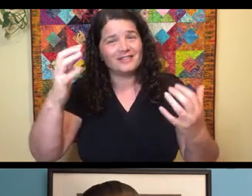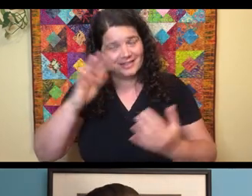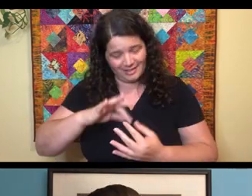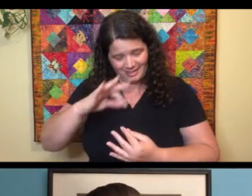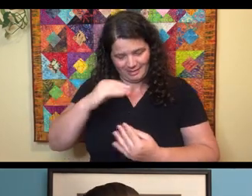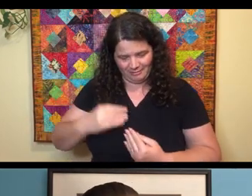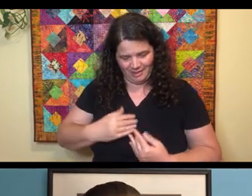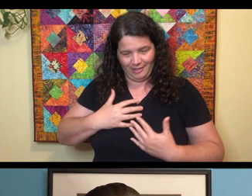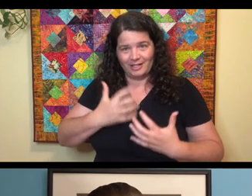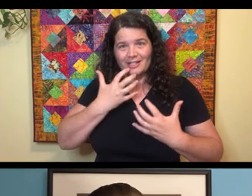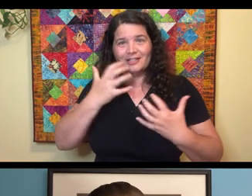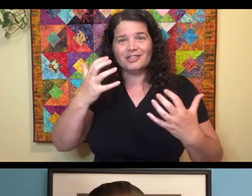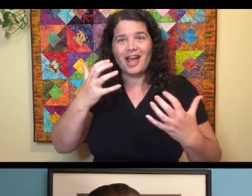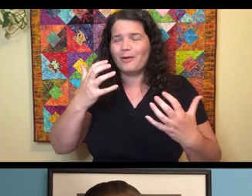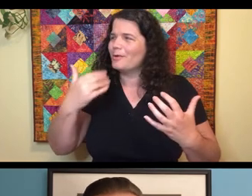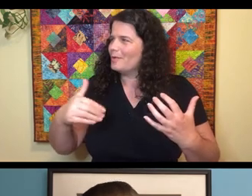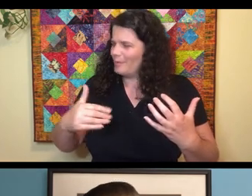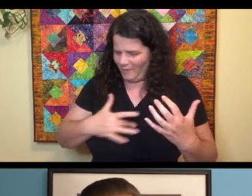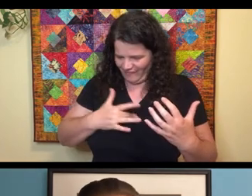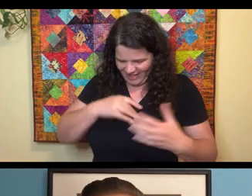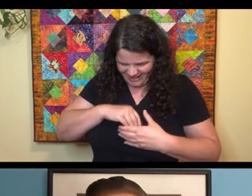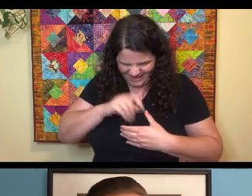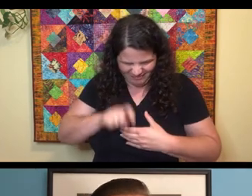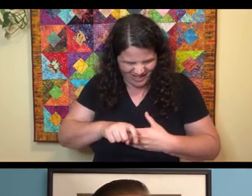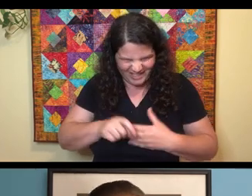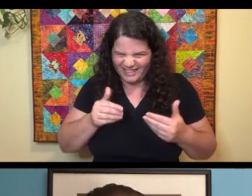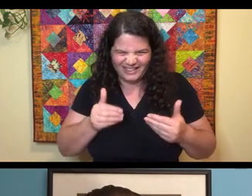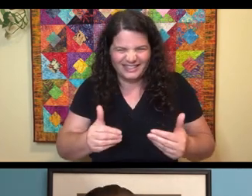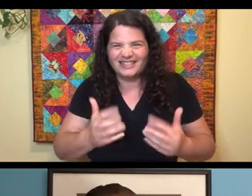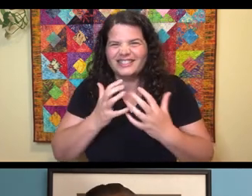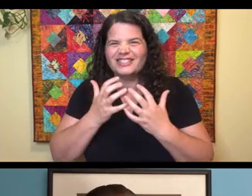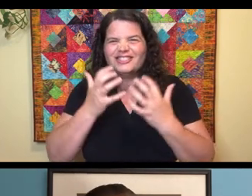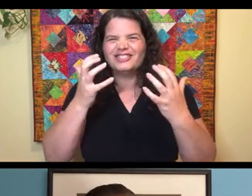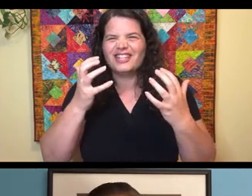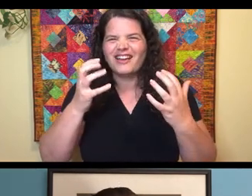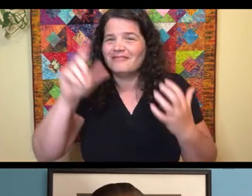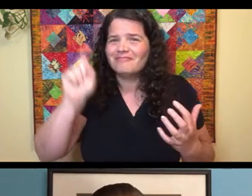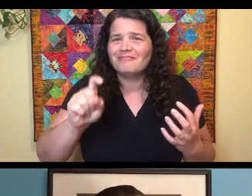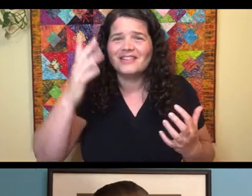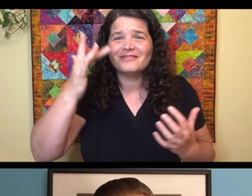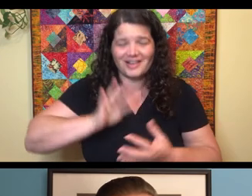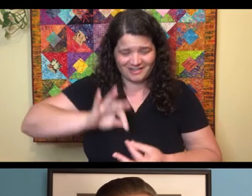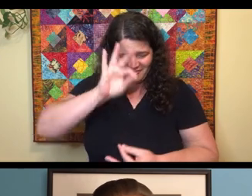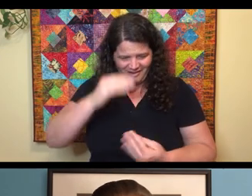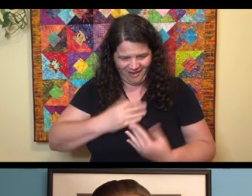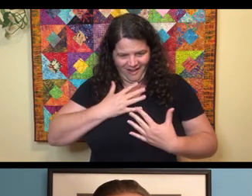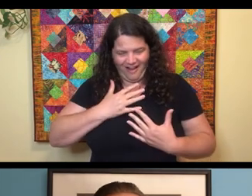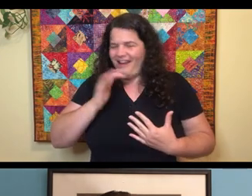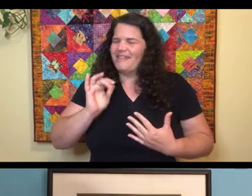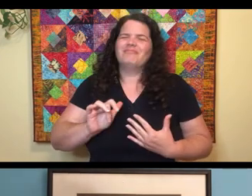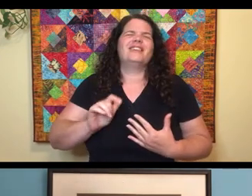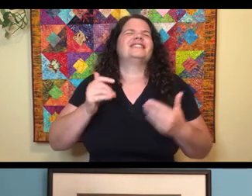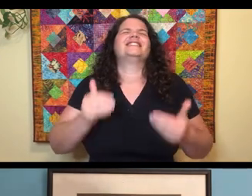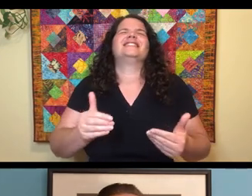shout. Spirit says shout. Spirit says shout, Spirit says shout, Spirit says